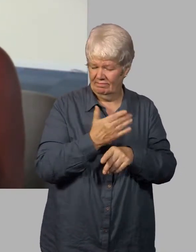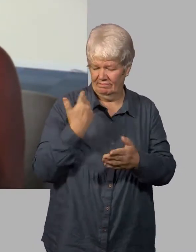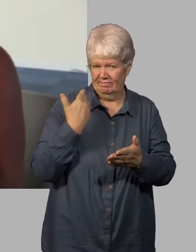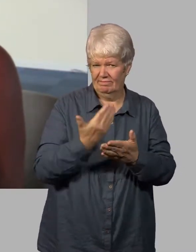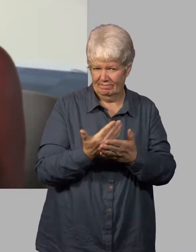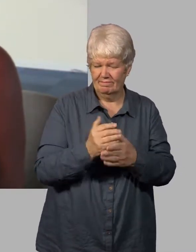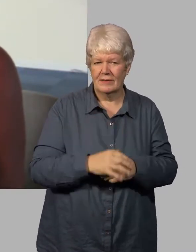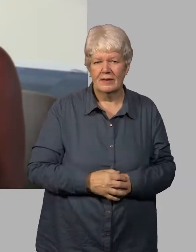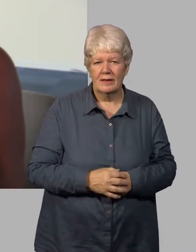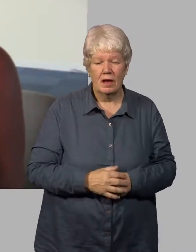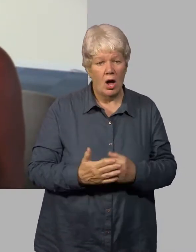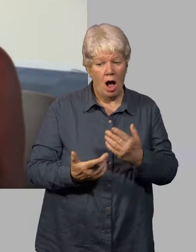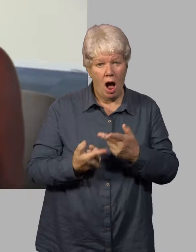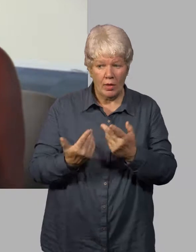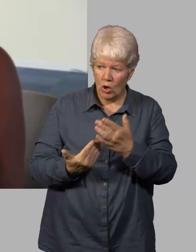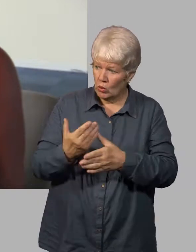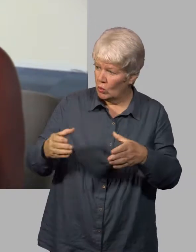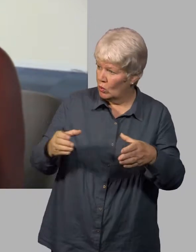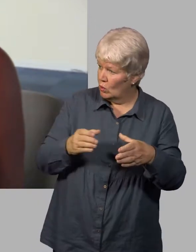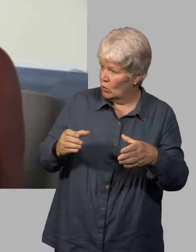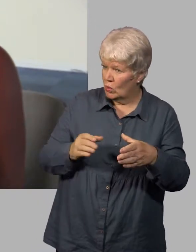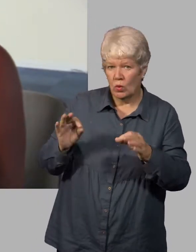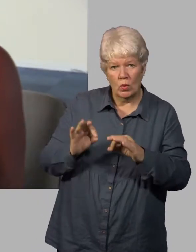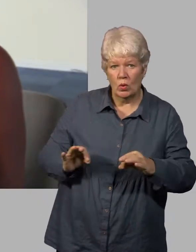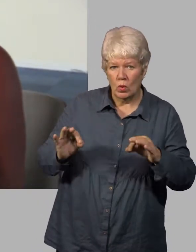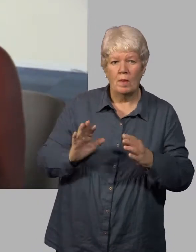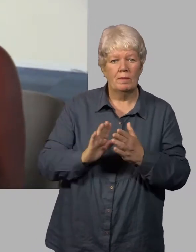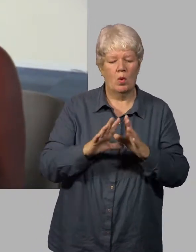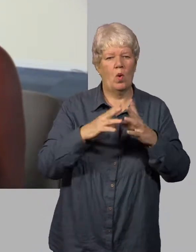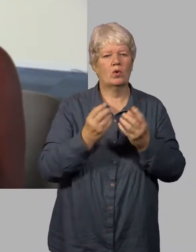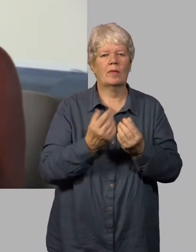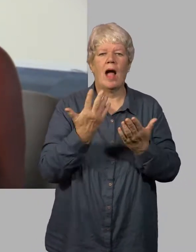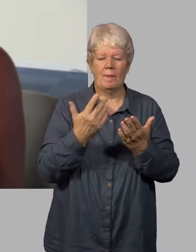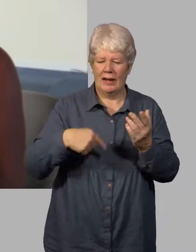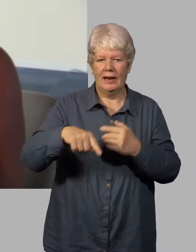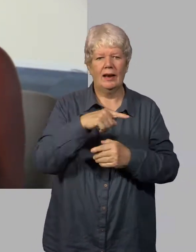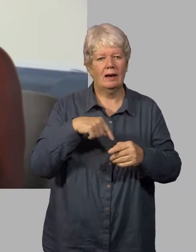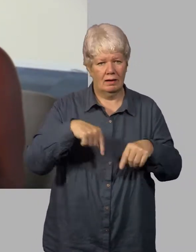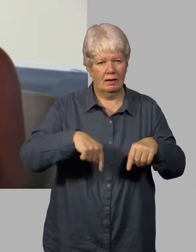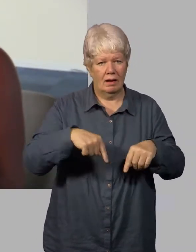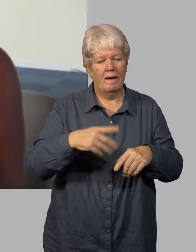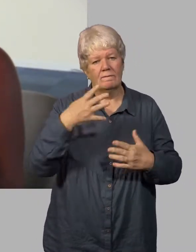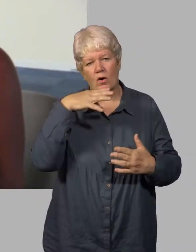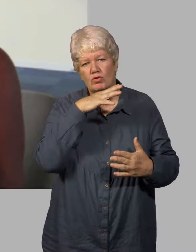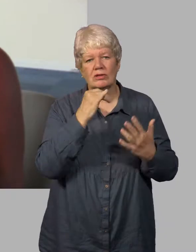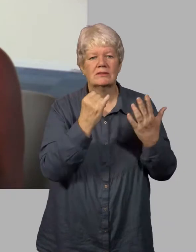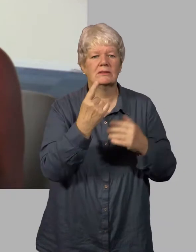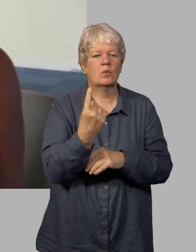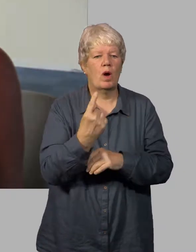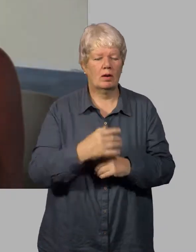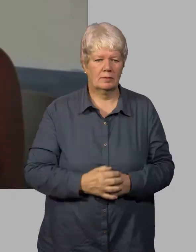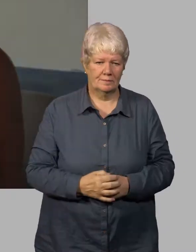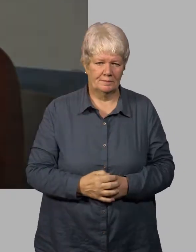update. As we've accepted no new beneficiaries, the number of beneficiaries stands at 461.